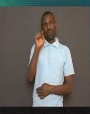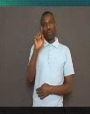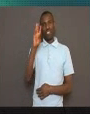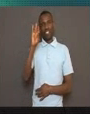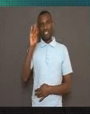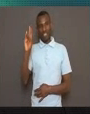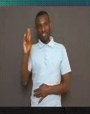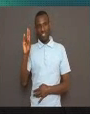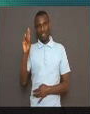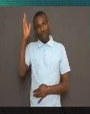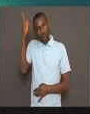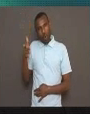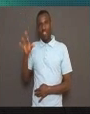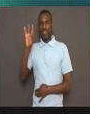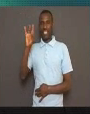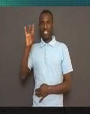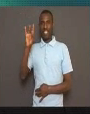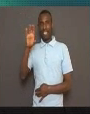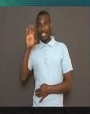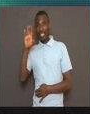14.7 over